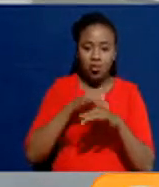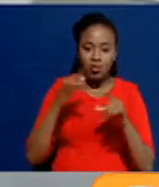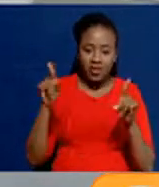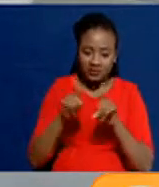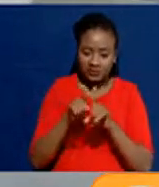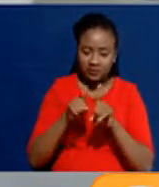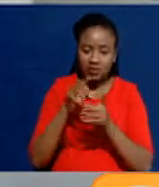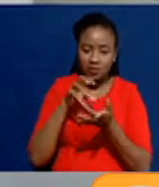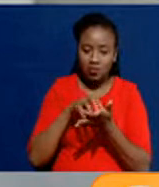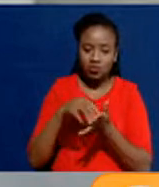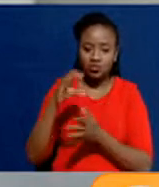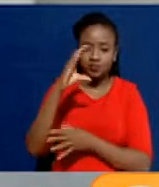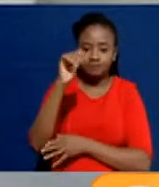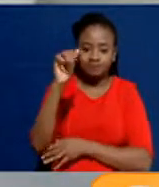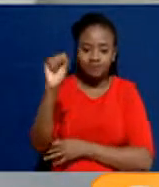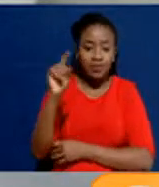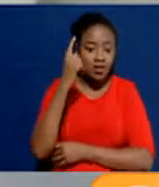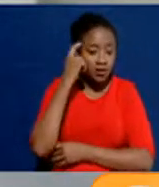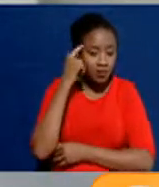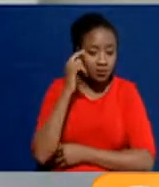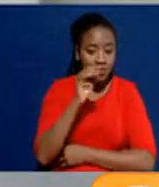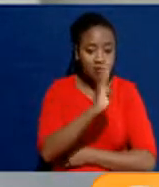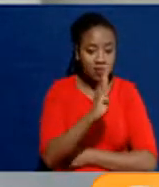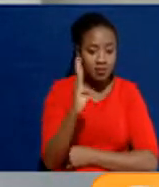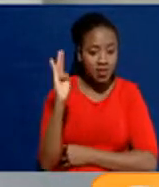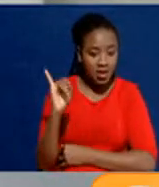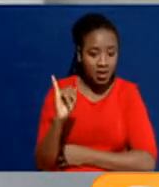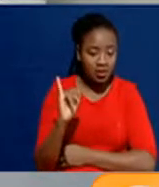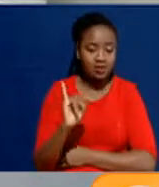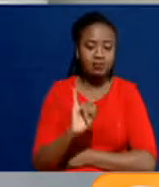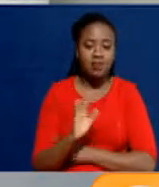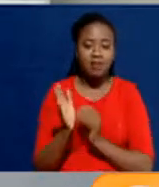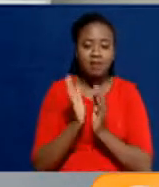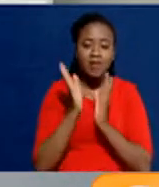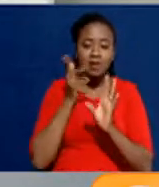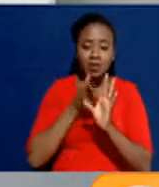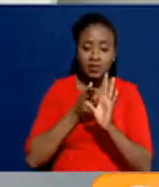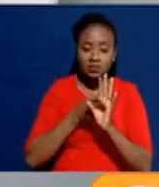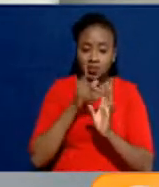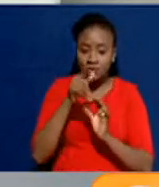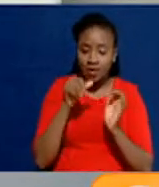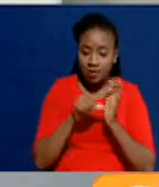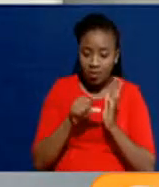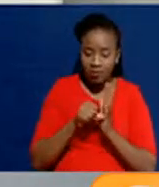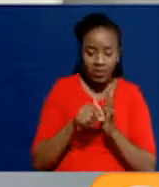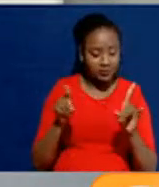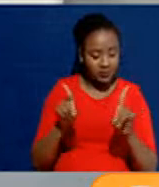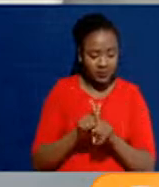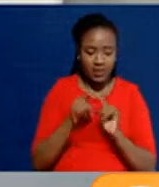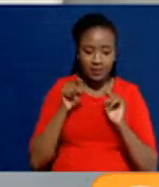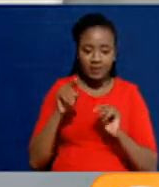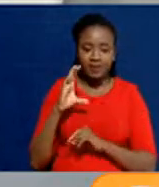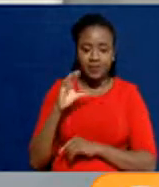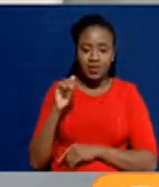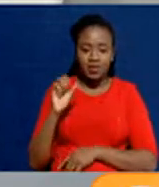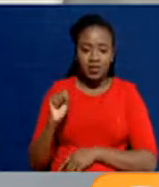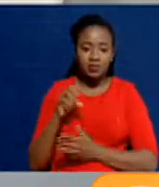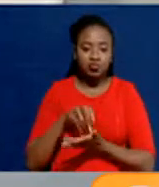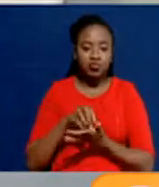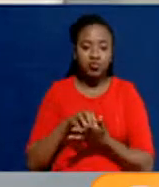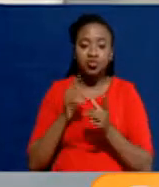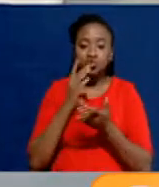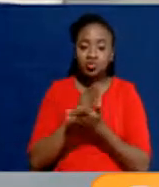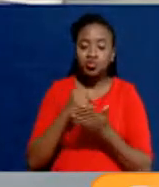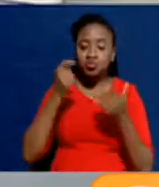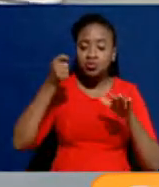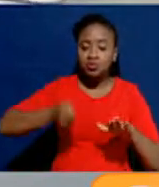position. Remember with BBI and President Uhuru Kenyatta, public participation was an issue. Now with this it is, even though the judges had a split